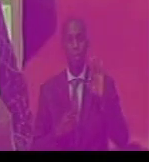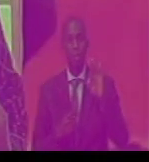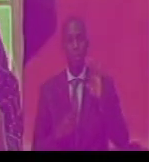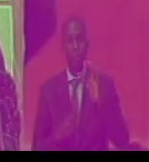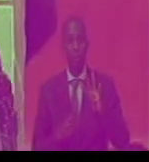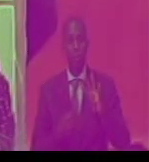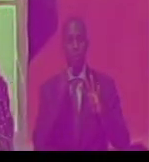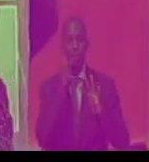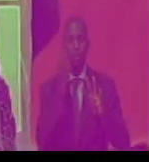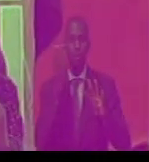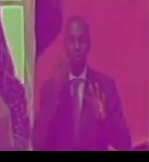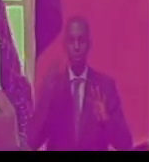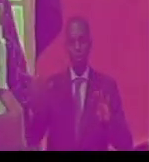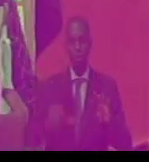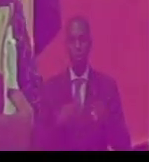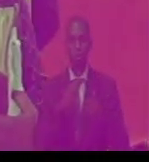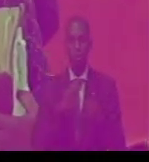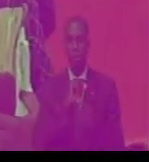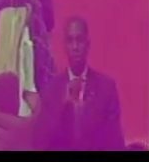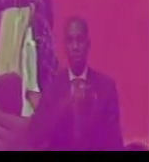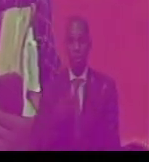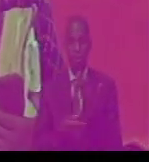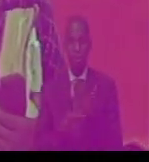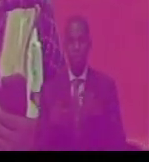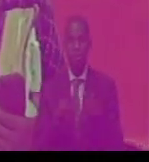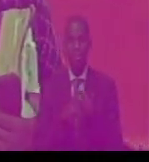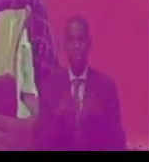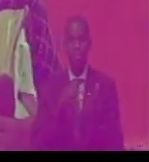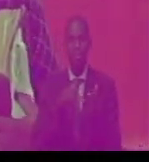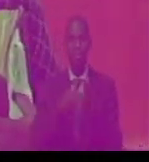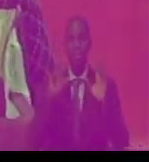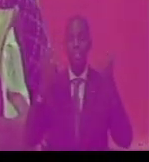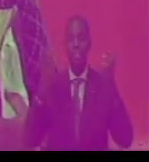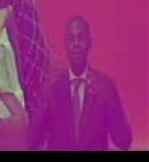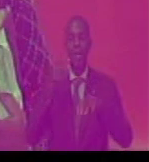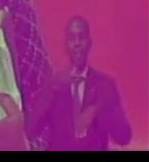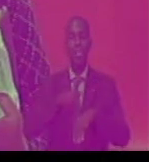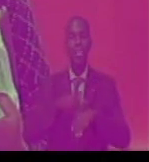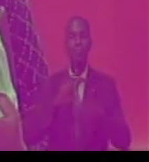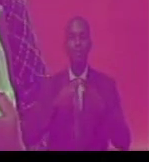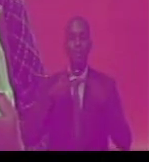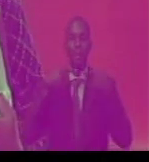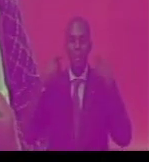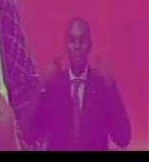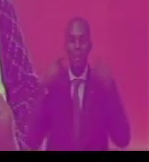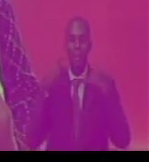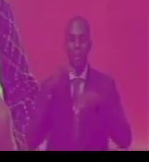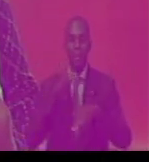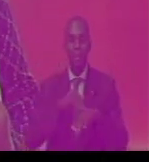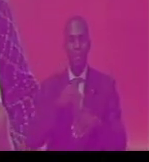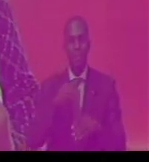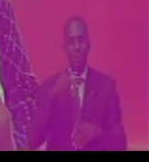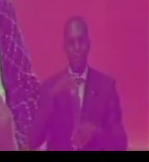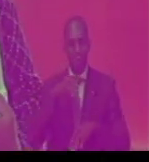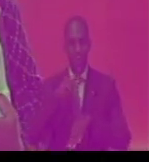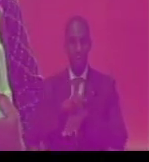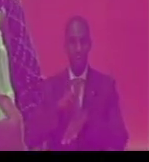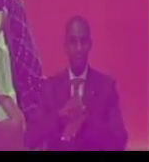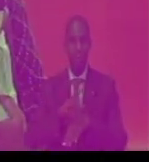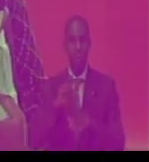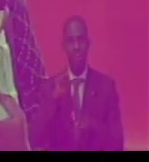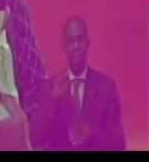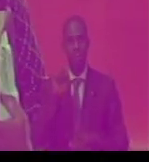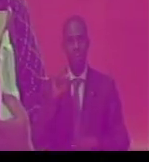In the year 1994, I was invited to a crusade like this, Time to Love, in Kaduna